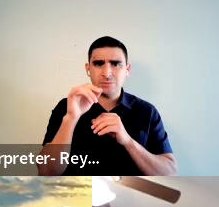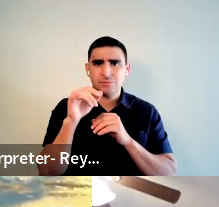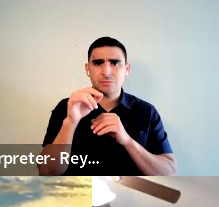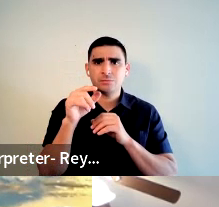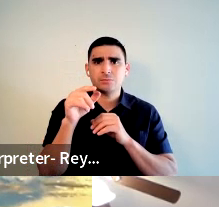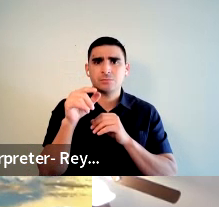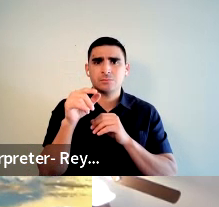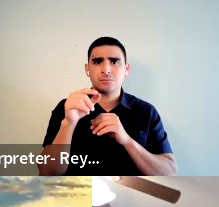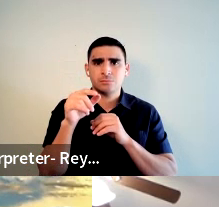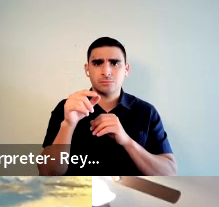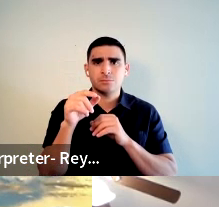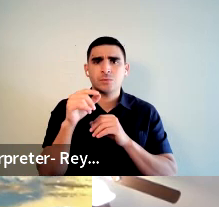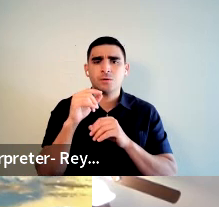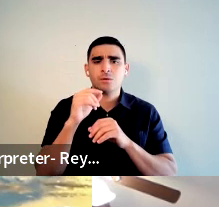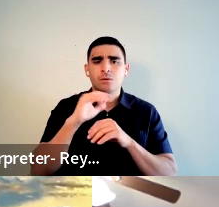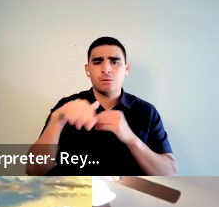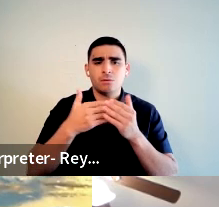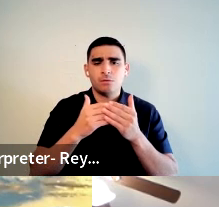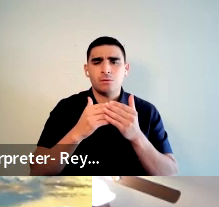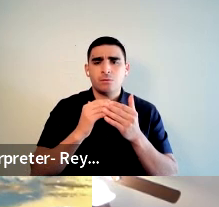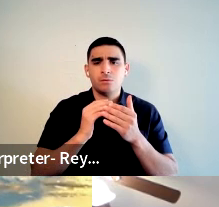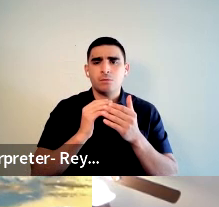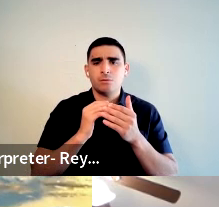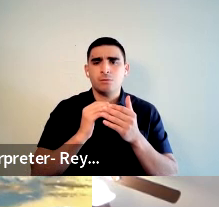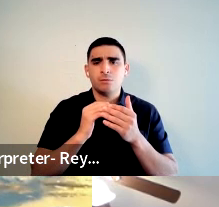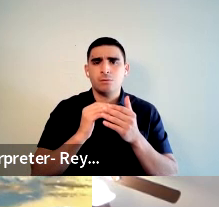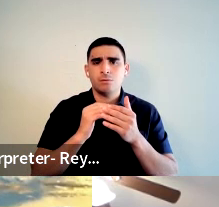ideas that all of our